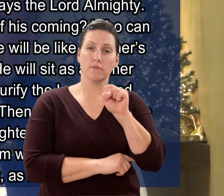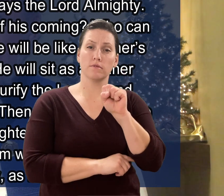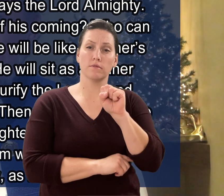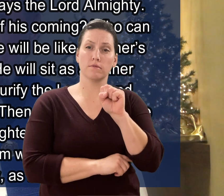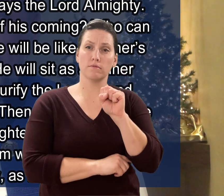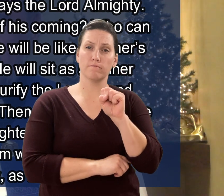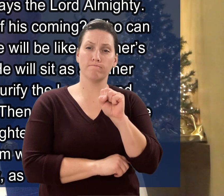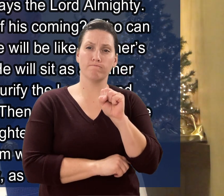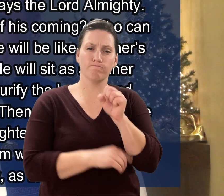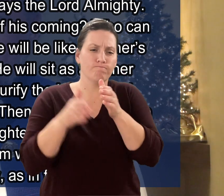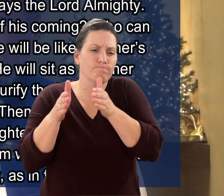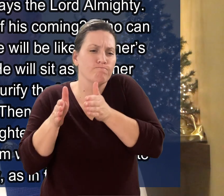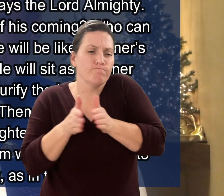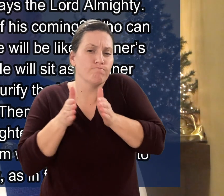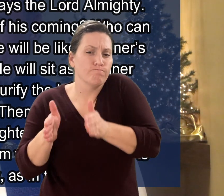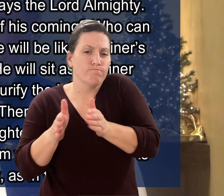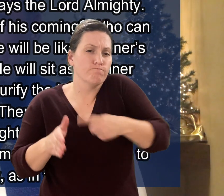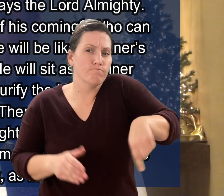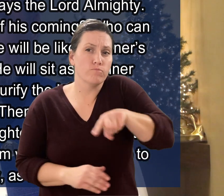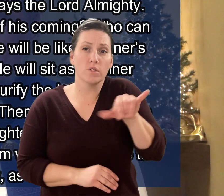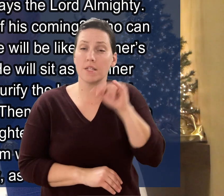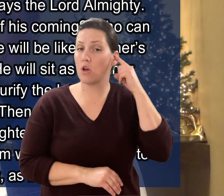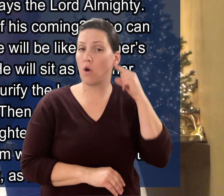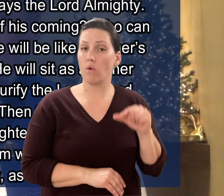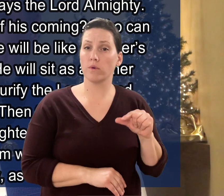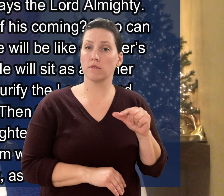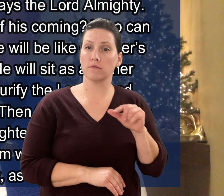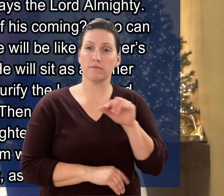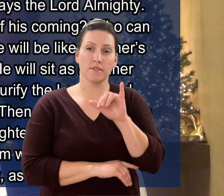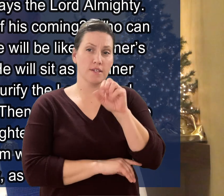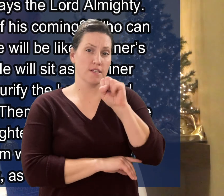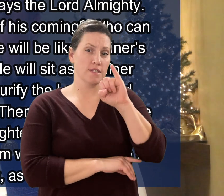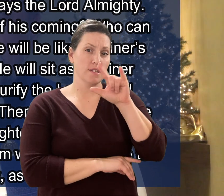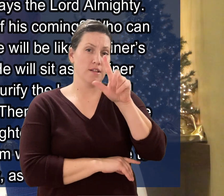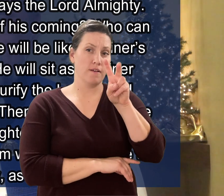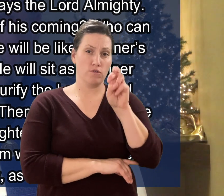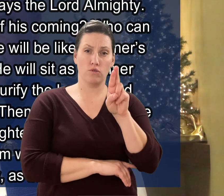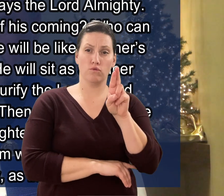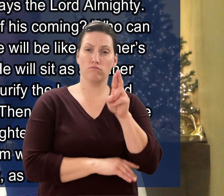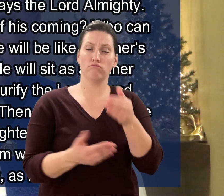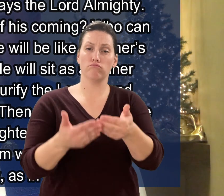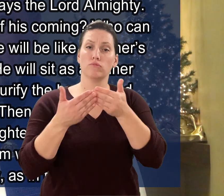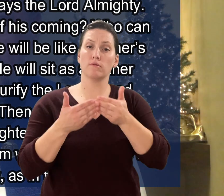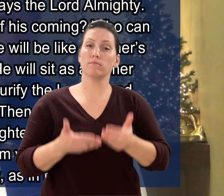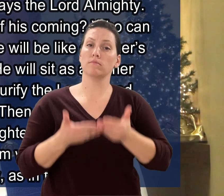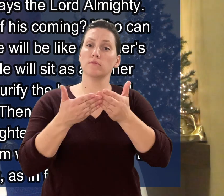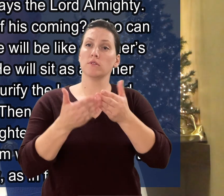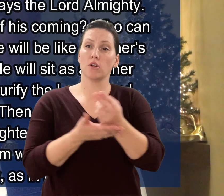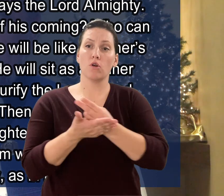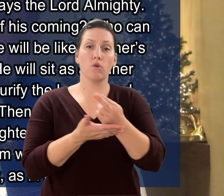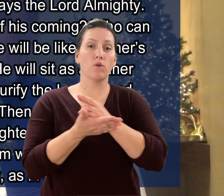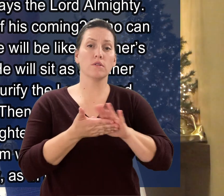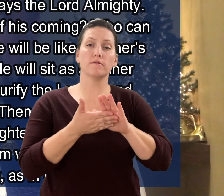like gold and silver. Then the Lord will have men who will bring offerings in righteousness, and